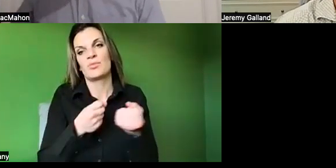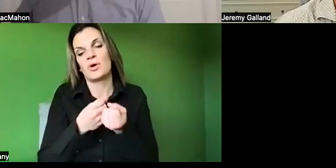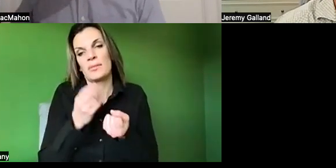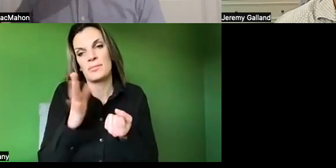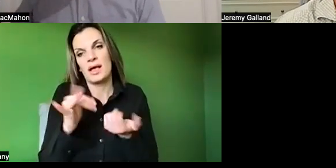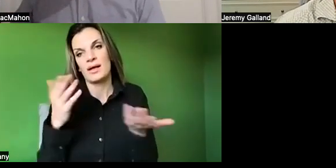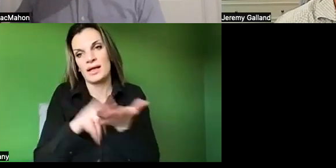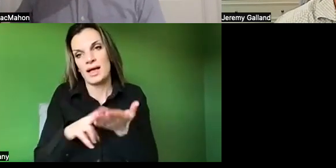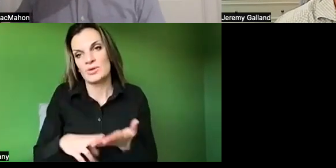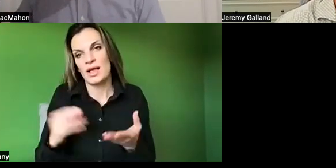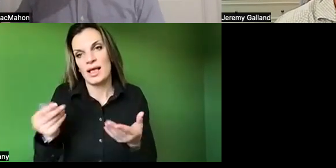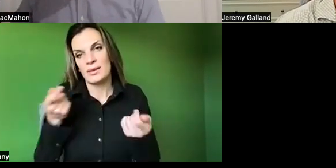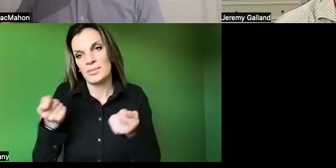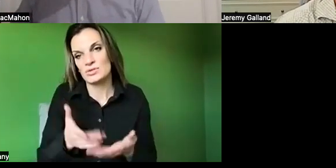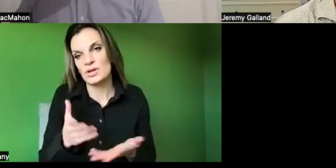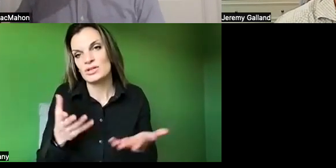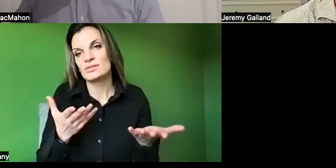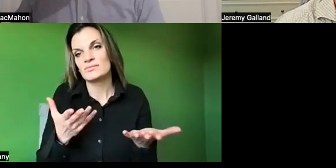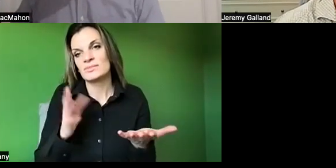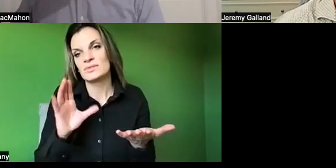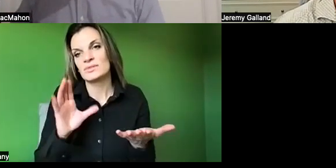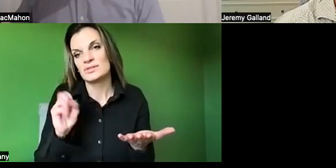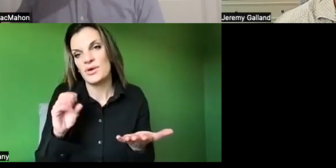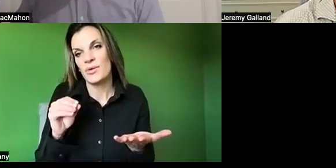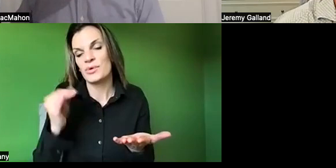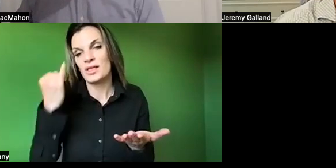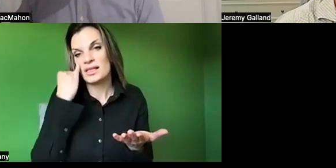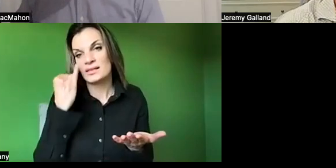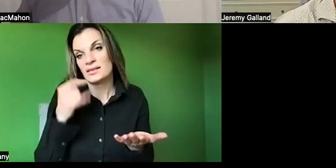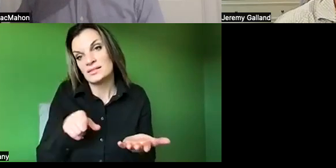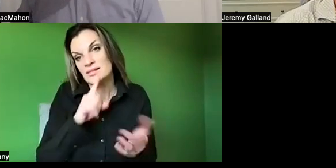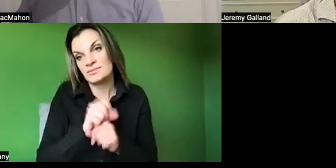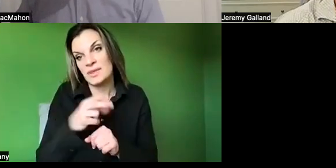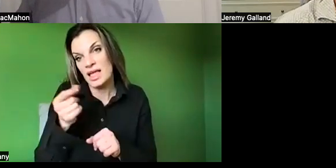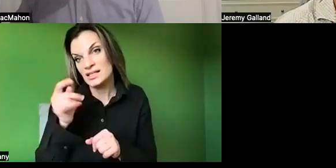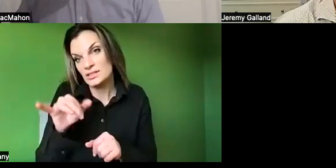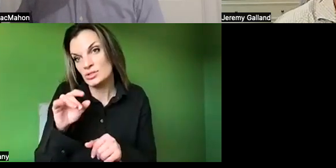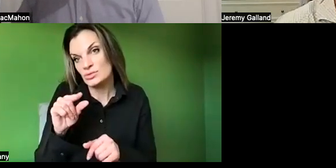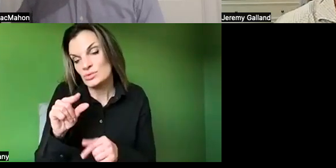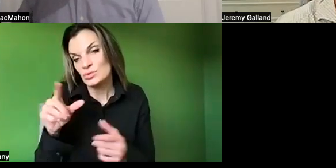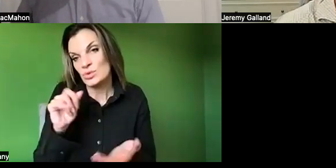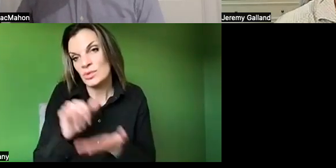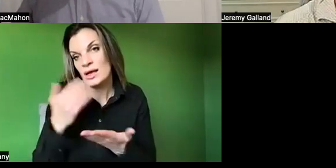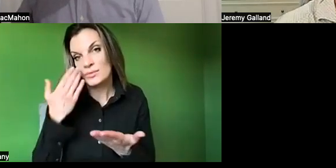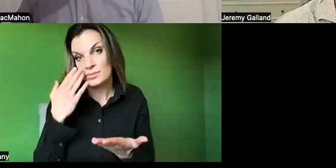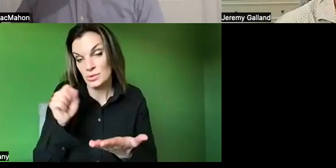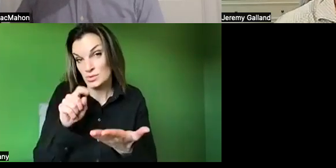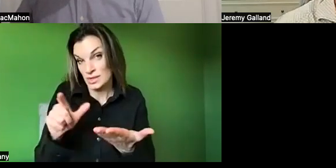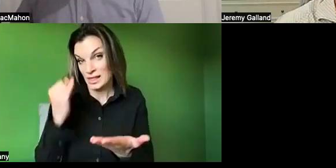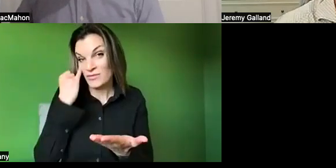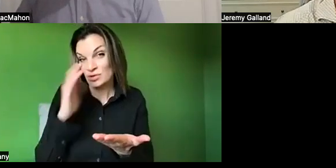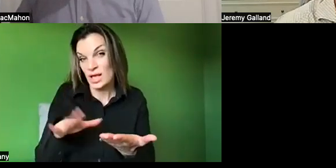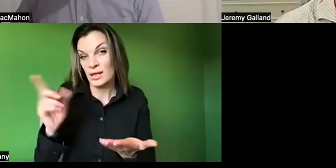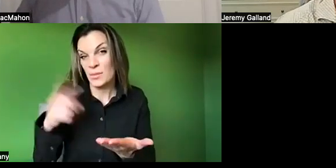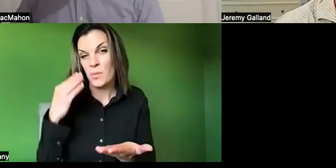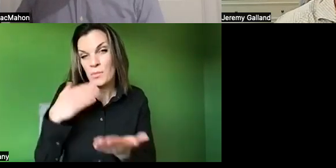contracts and administrators. So is Hastings doing that? You can tell if your child's coming home